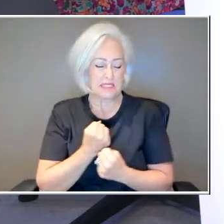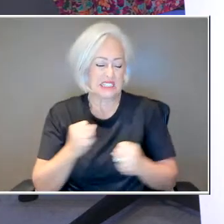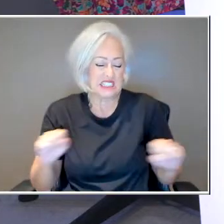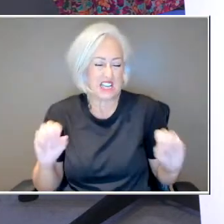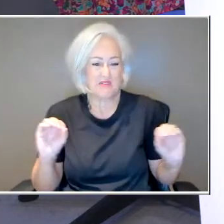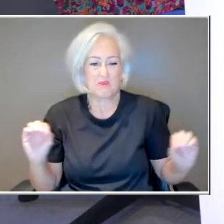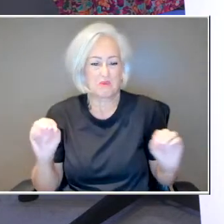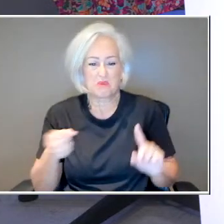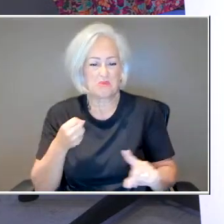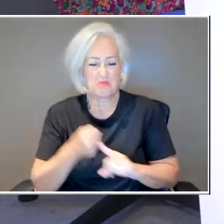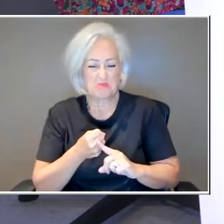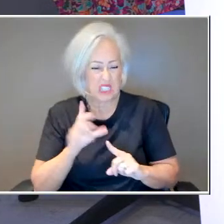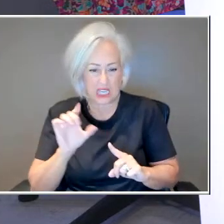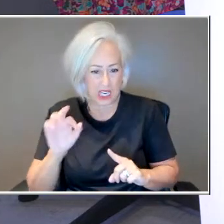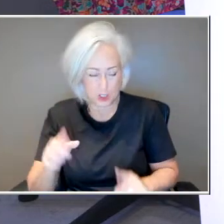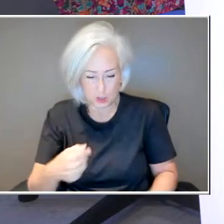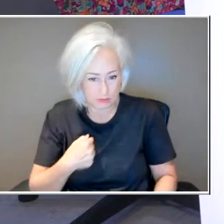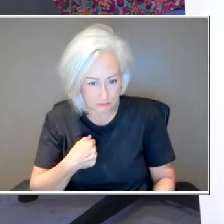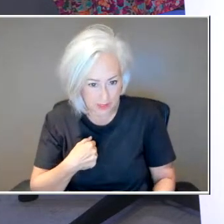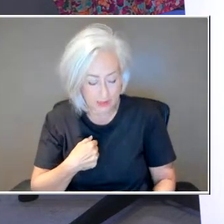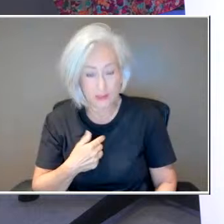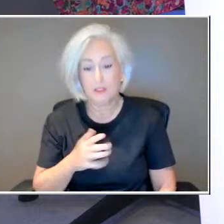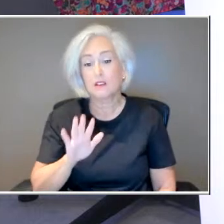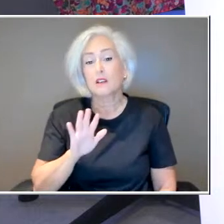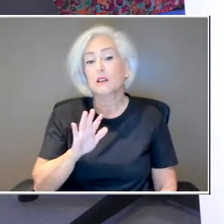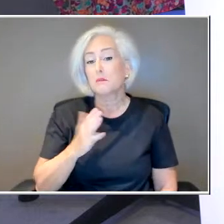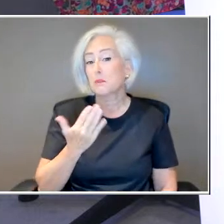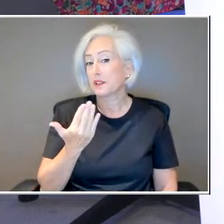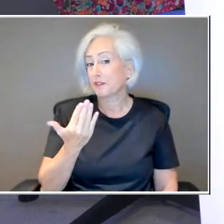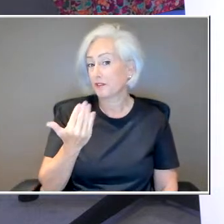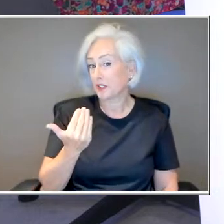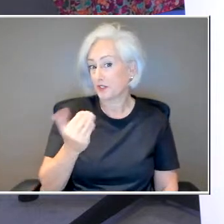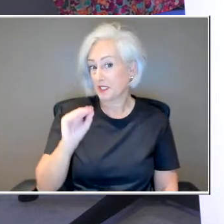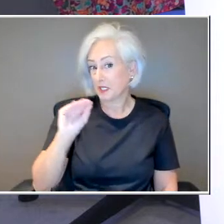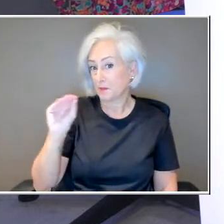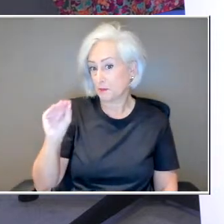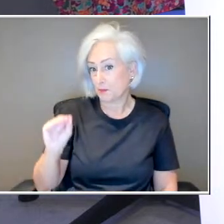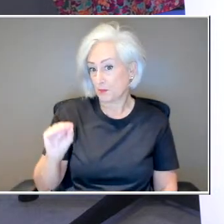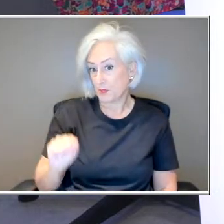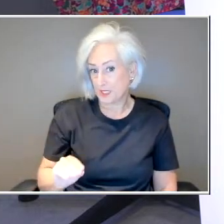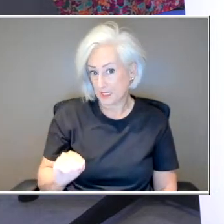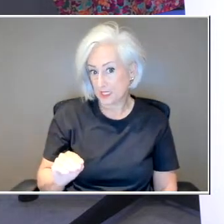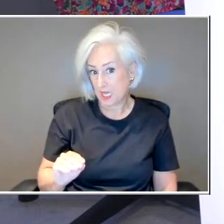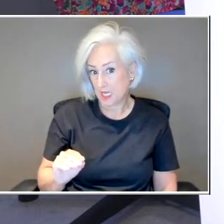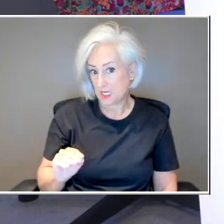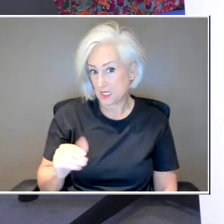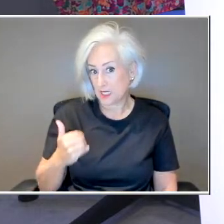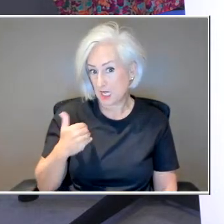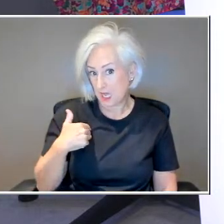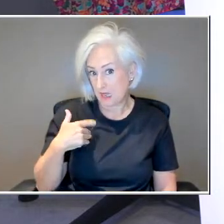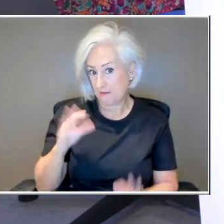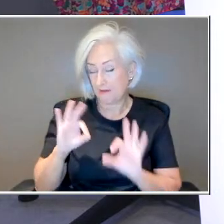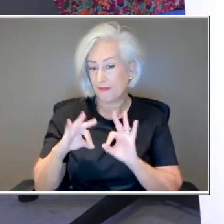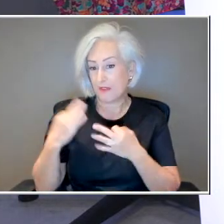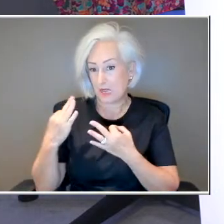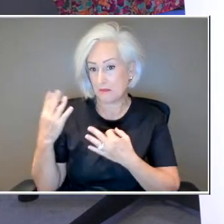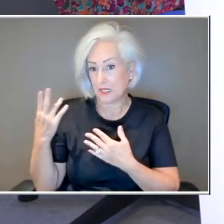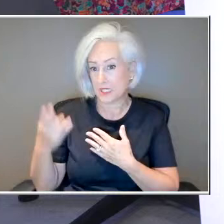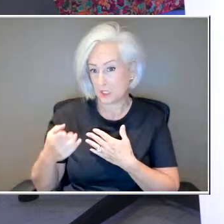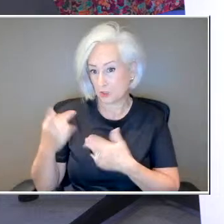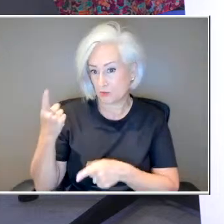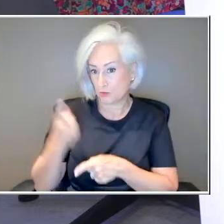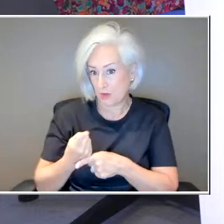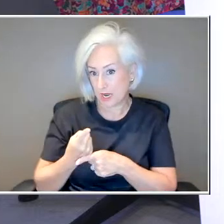But statistically, I guess only 15% of women diagnosed have a family history. Is that correct? That's true. Yeah. Did you